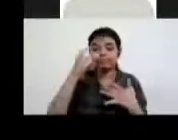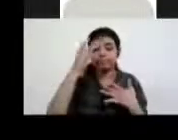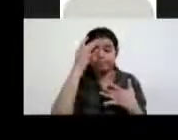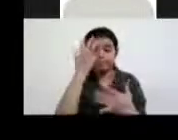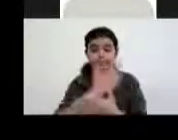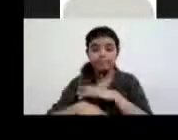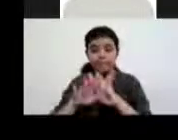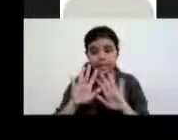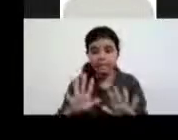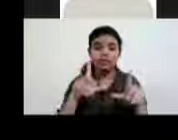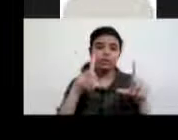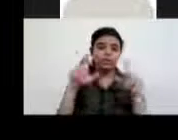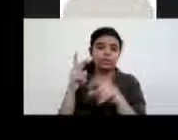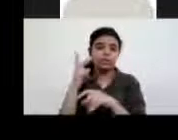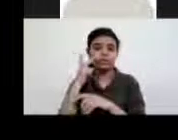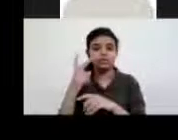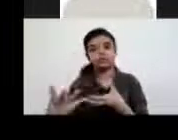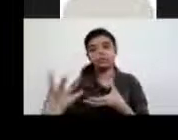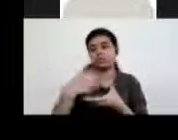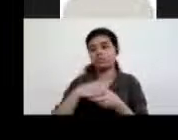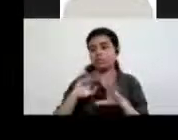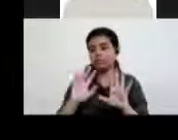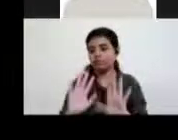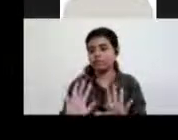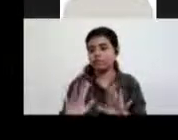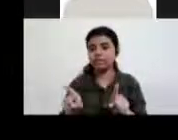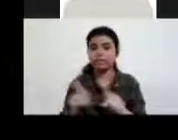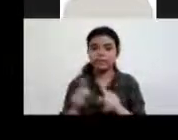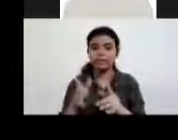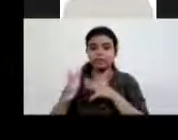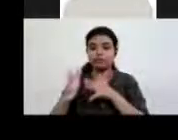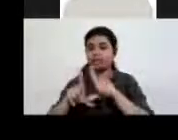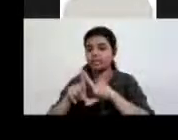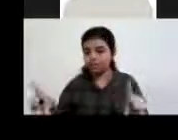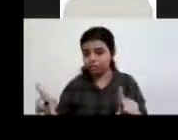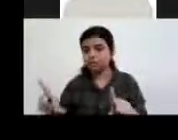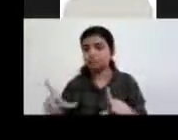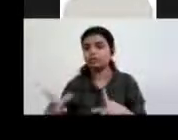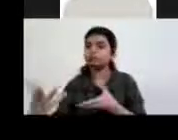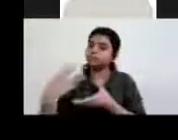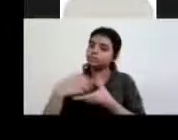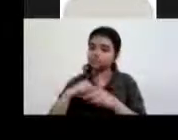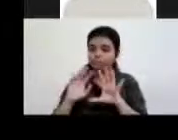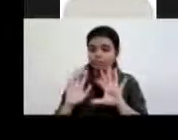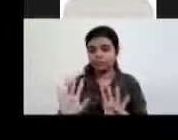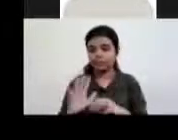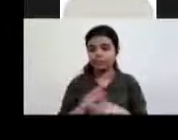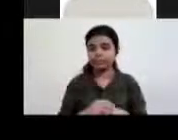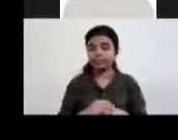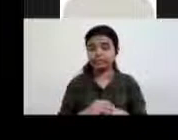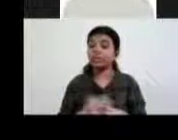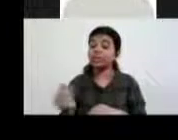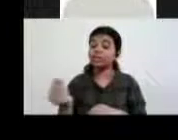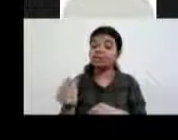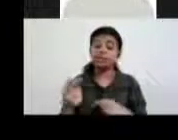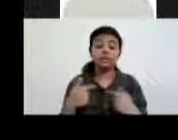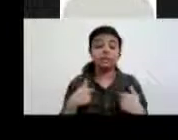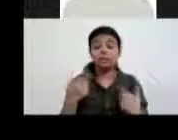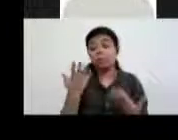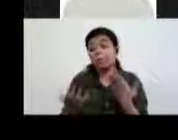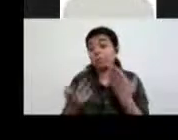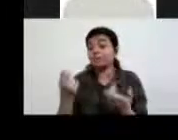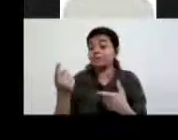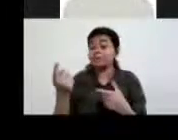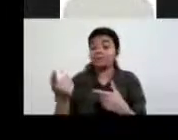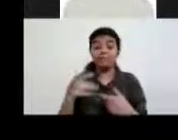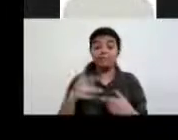limitations. We are also working in the field of sign language. And that is something that might sound funny to you,